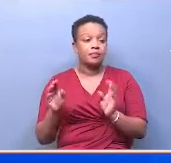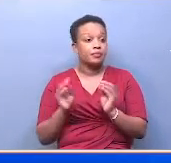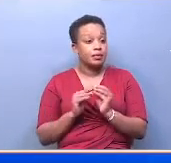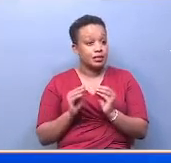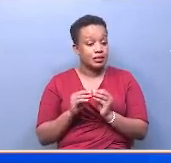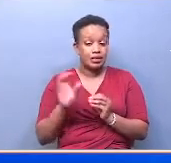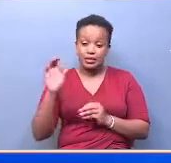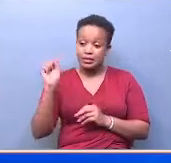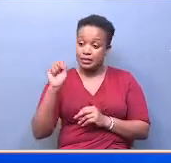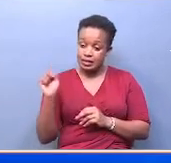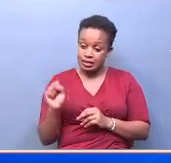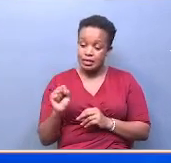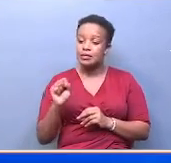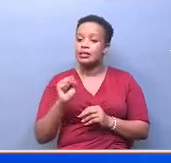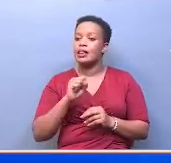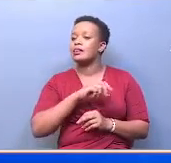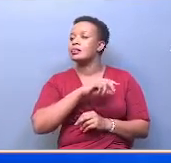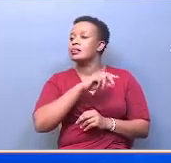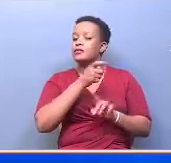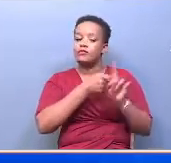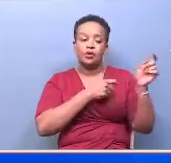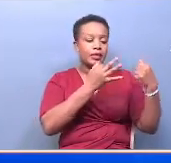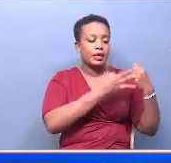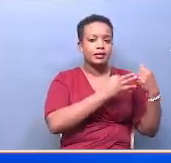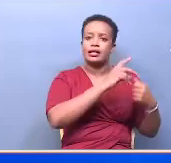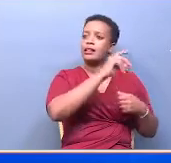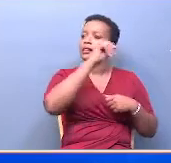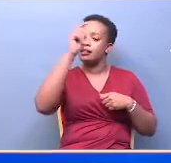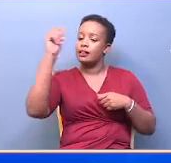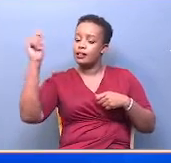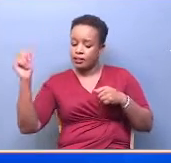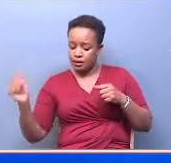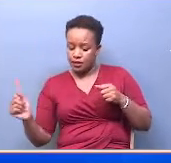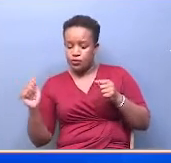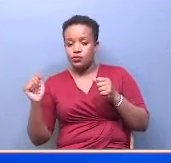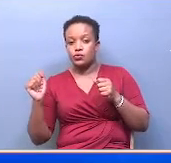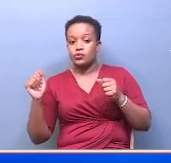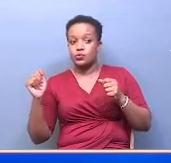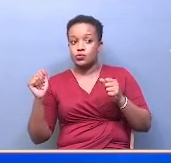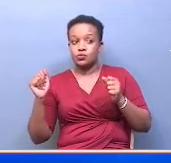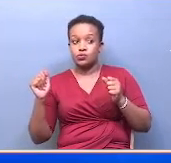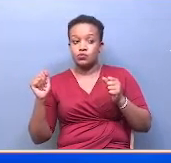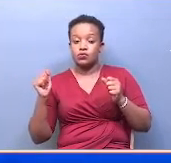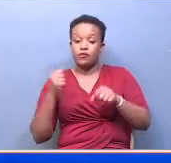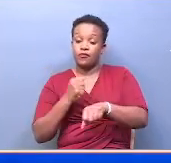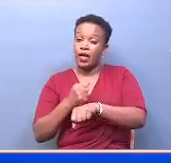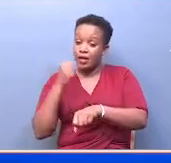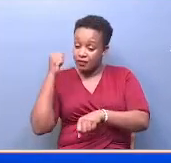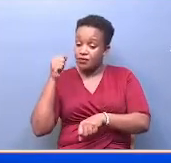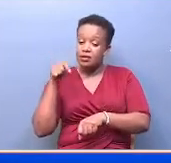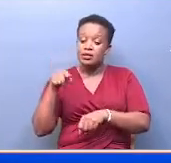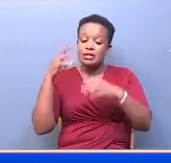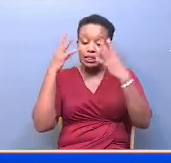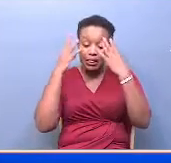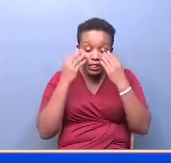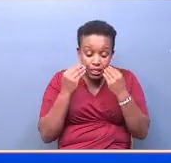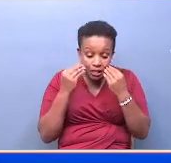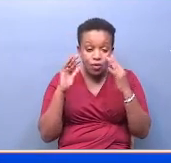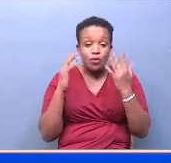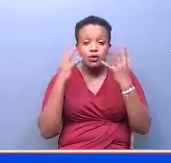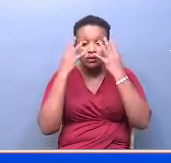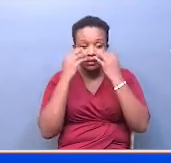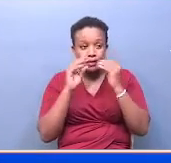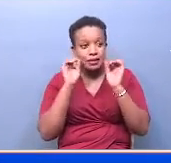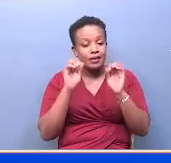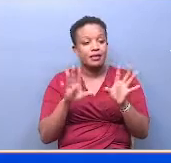2, inaenda mpaka saa 11. Sasa akiingia saa 2, akifika saa 5, amelala ama hajalala? If you are a